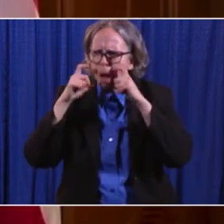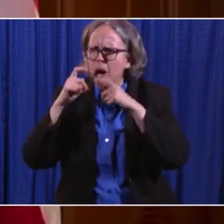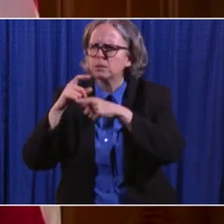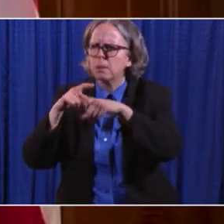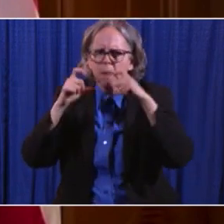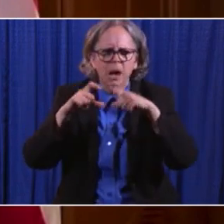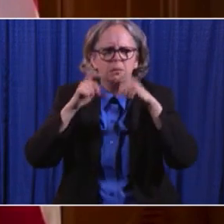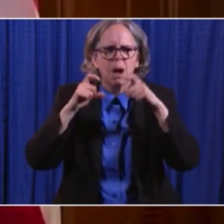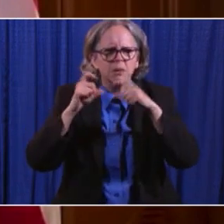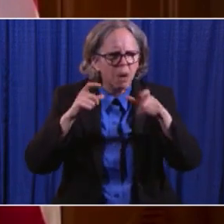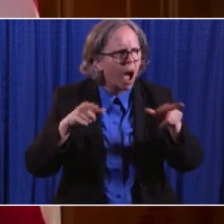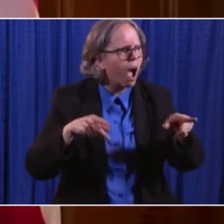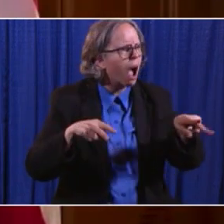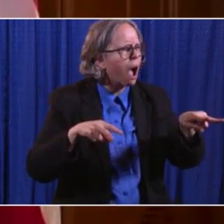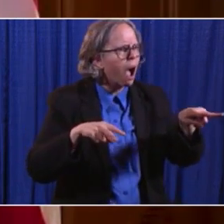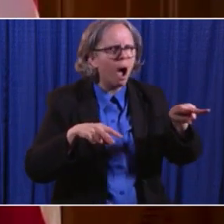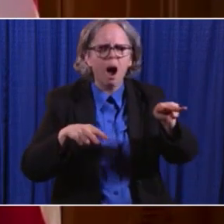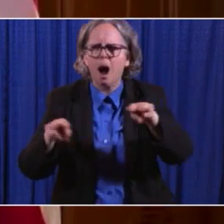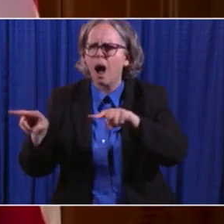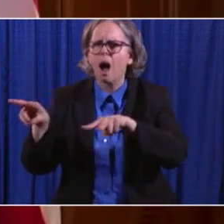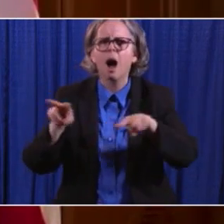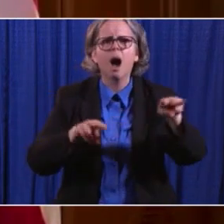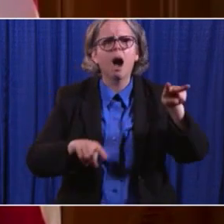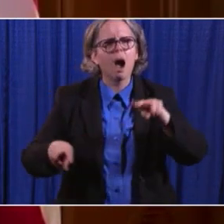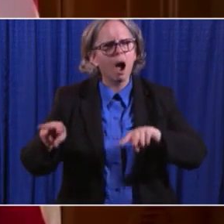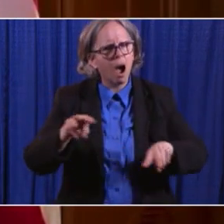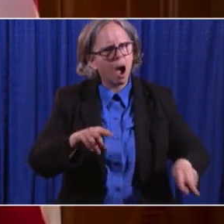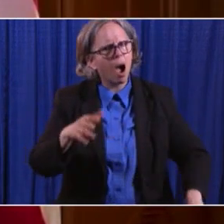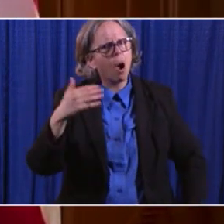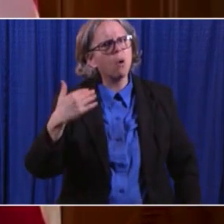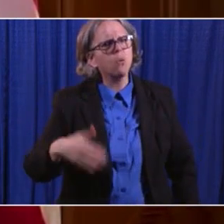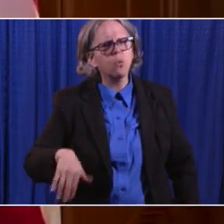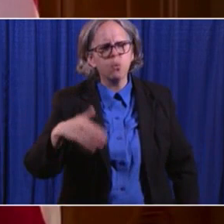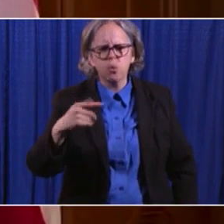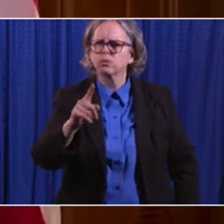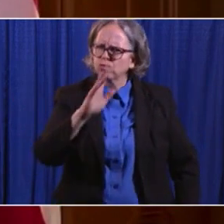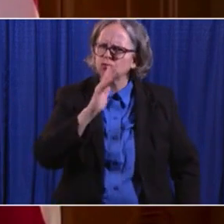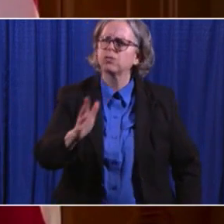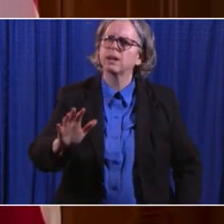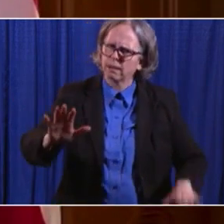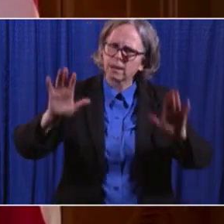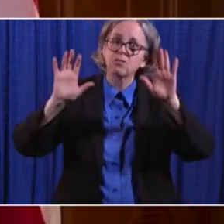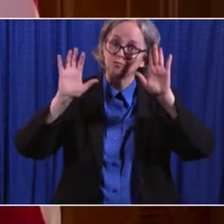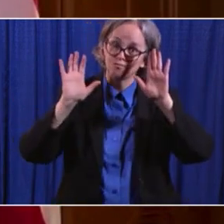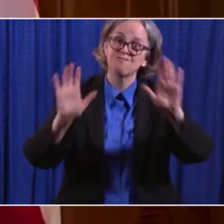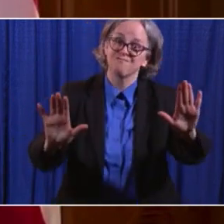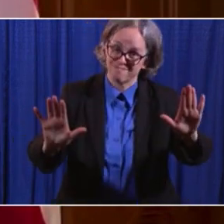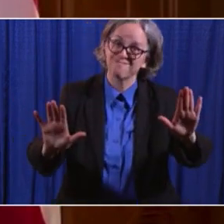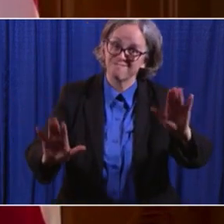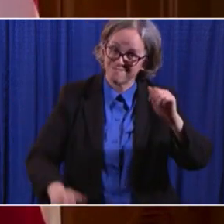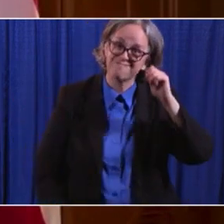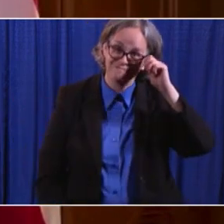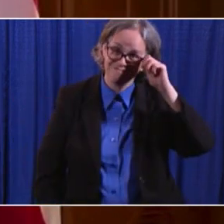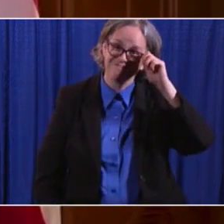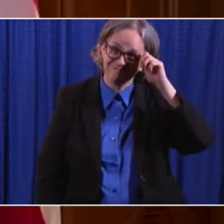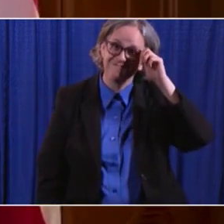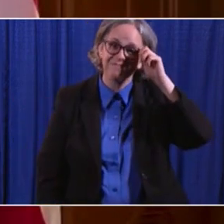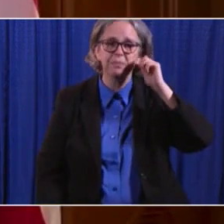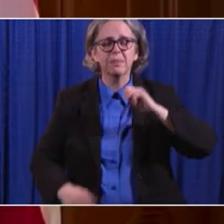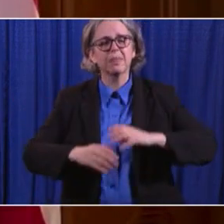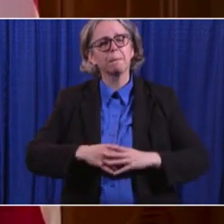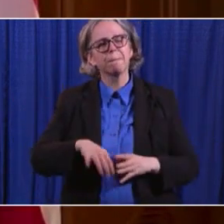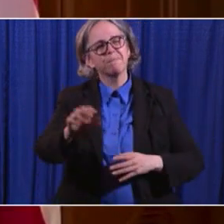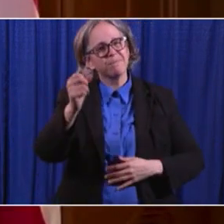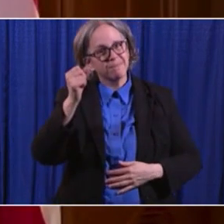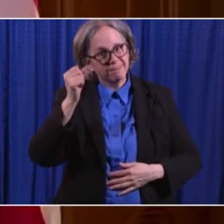statewide. So again, Ohioans doing exceedingly well. With the order, when everyone will see the